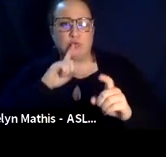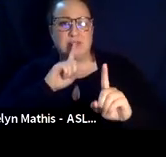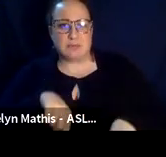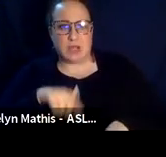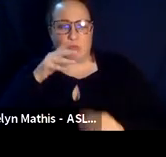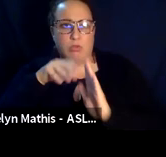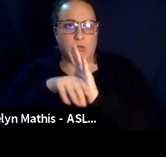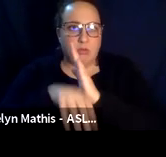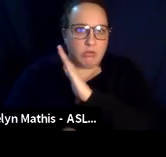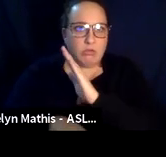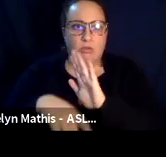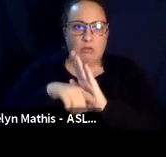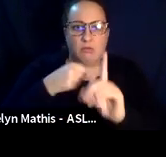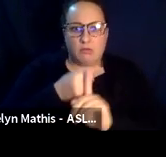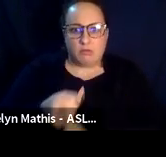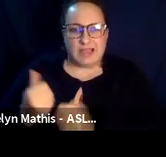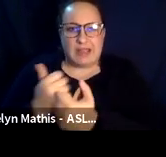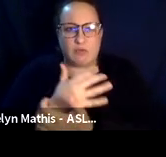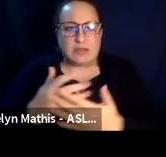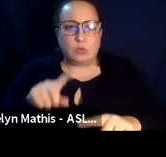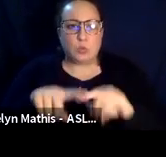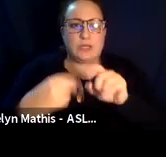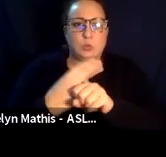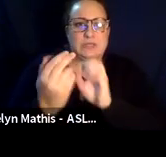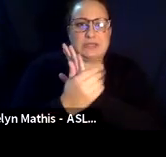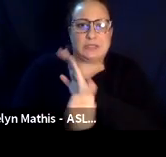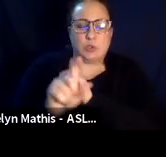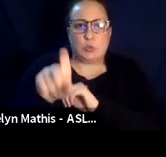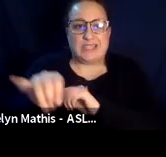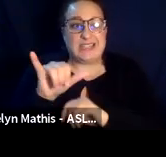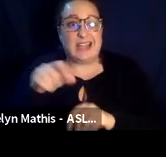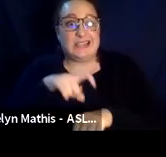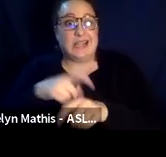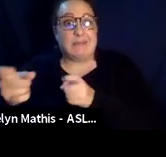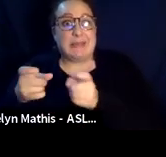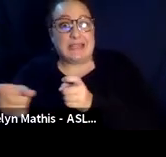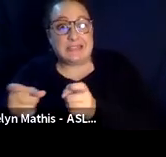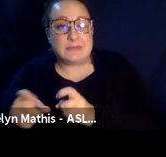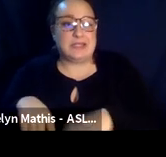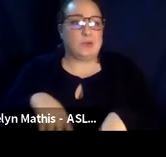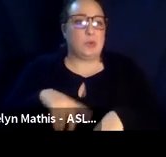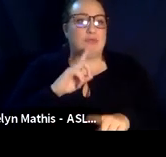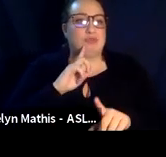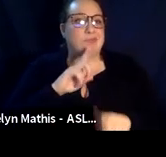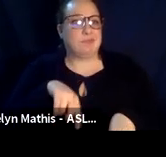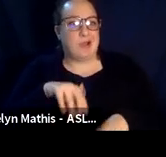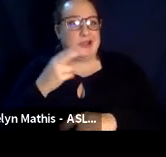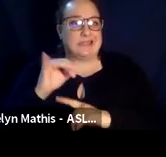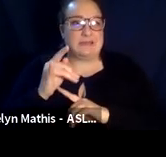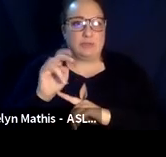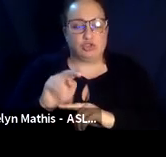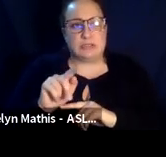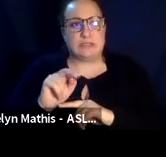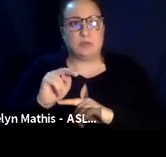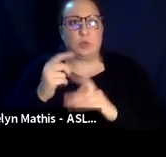everything, and you can't get to those other skills that you need, like time management or response inhibition or starting a task.